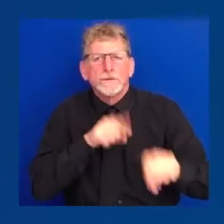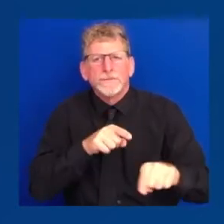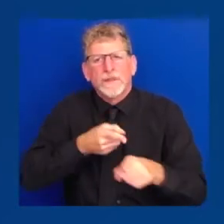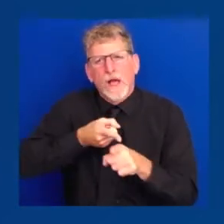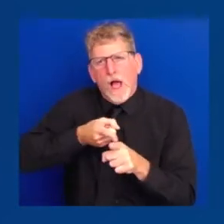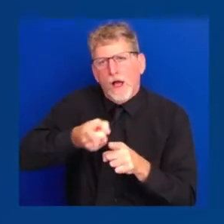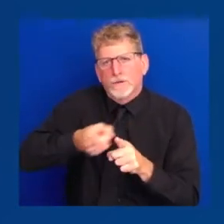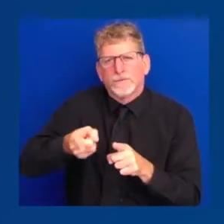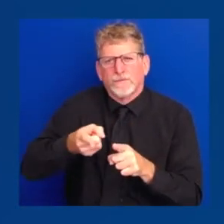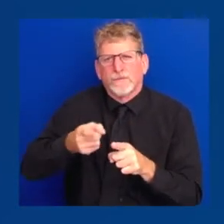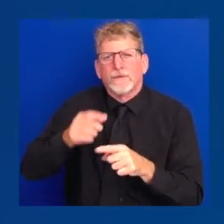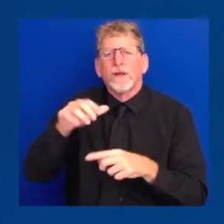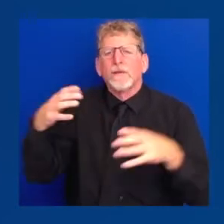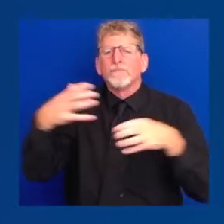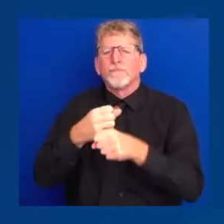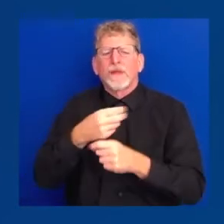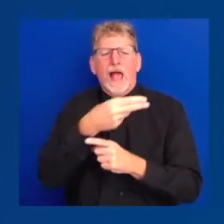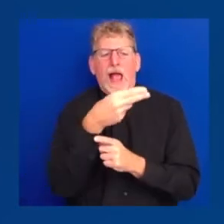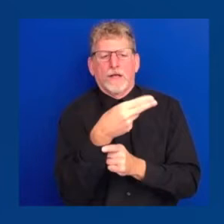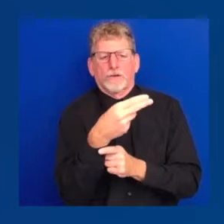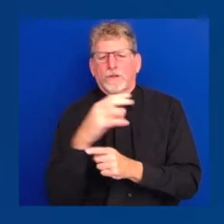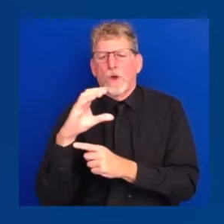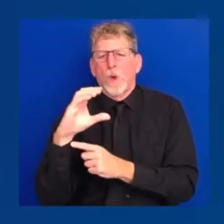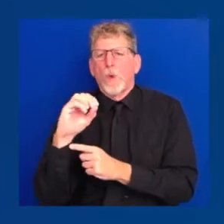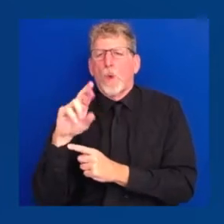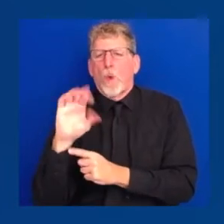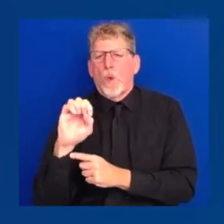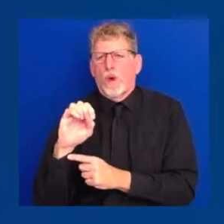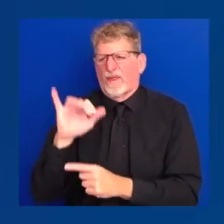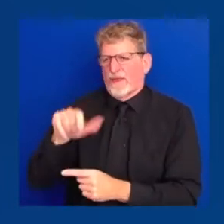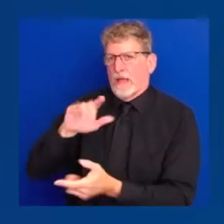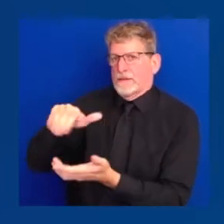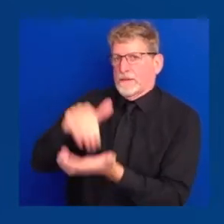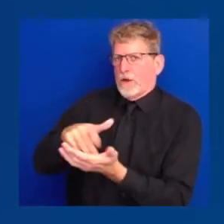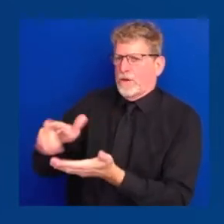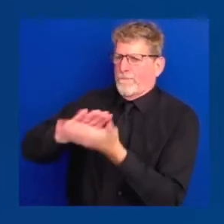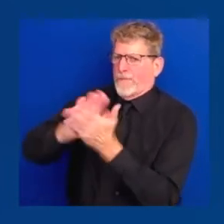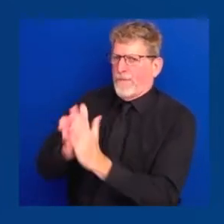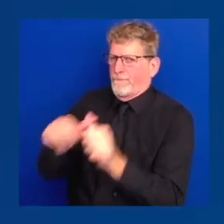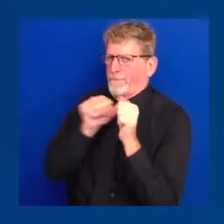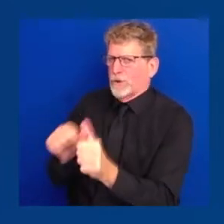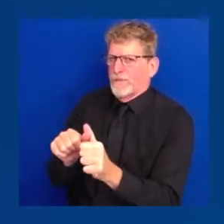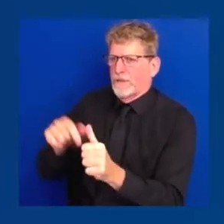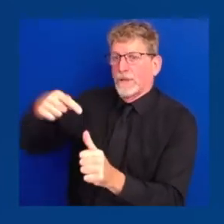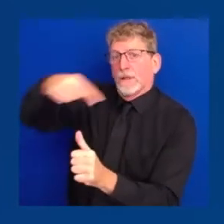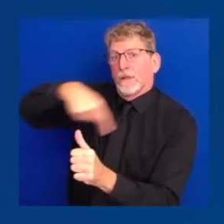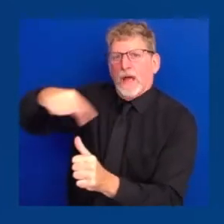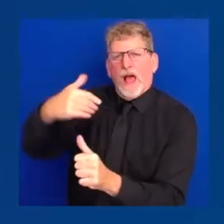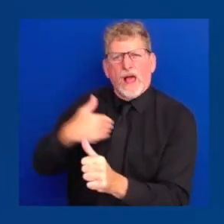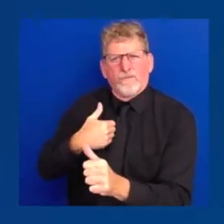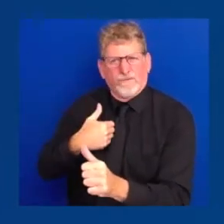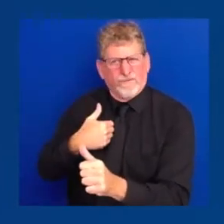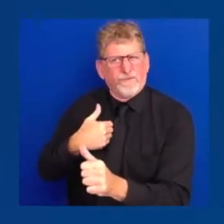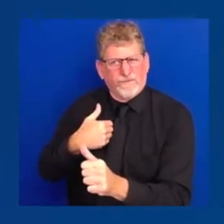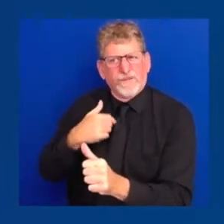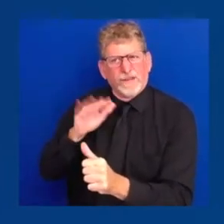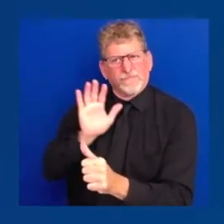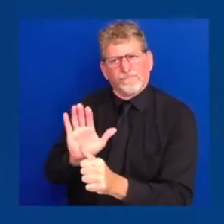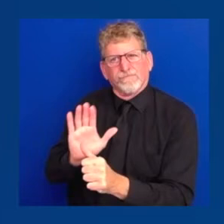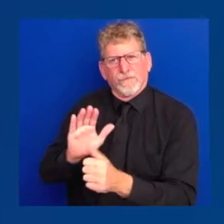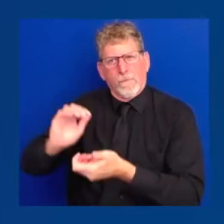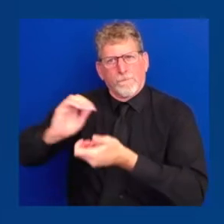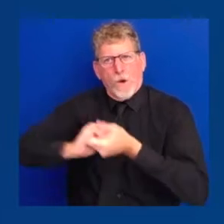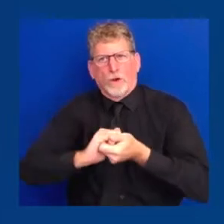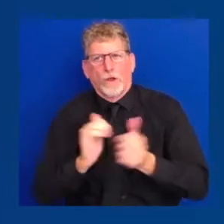and Response, Dawn O'Connell, she and her team at HCOR build on the successful partnership HHS has had with our dedicated colleagues